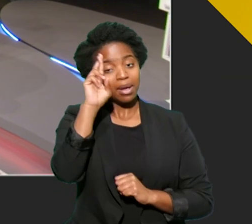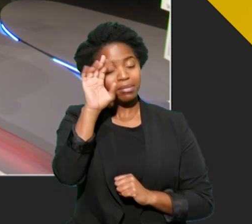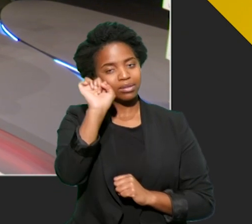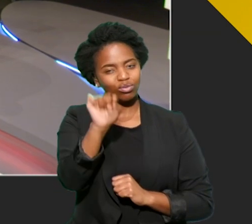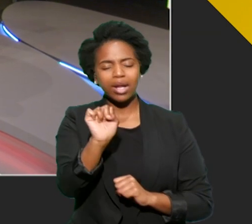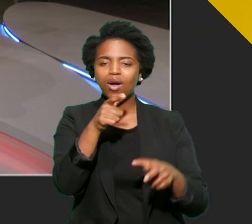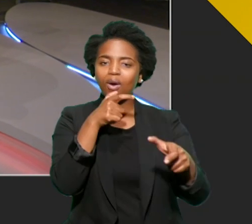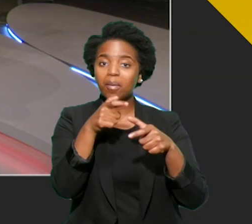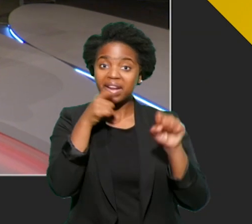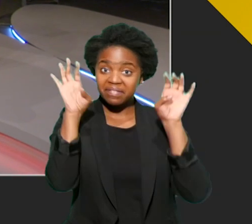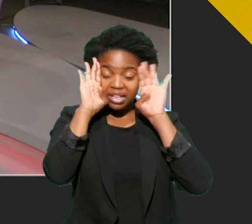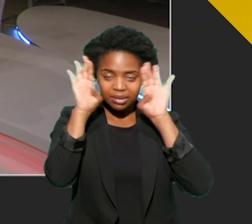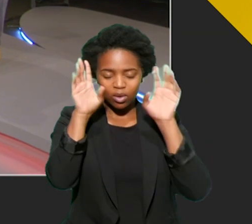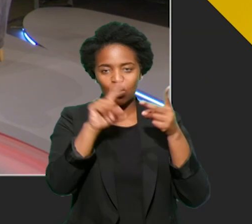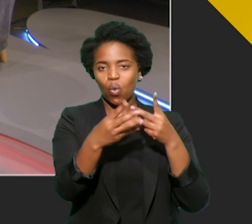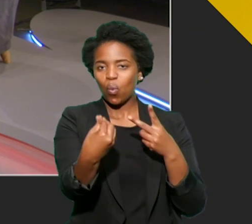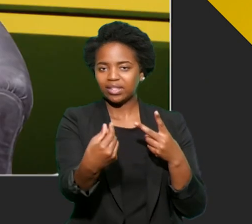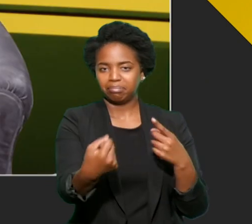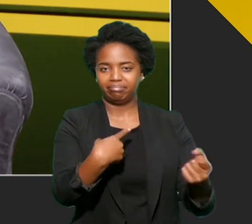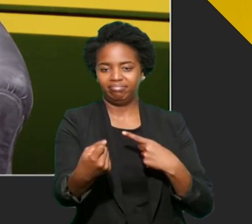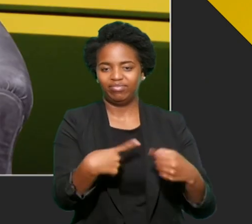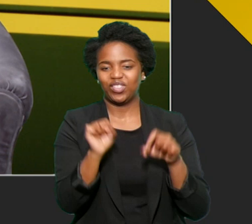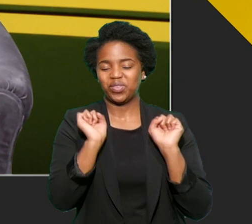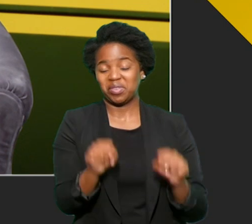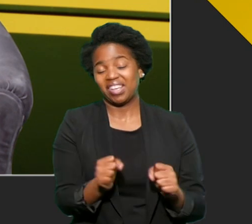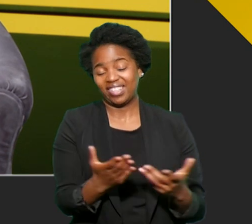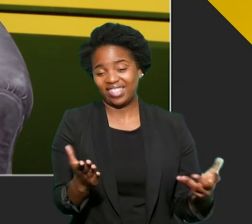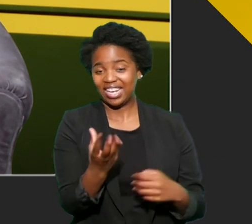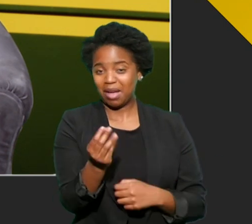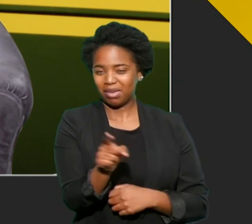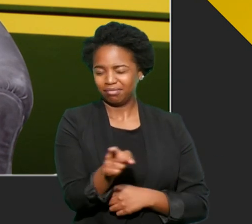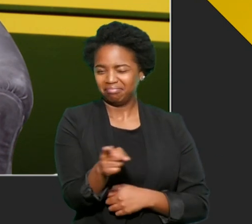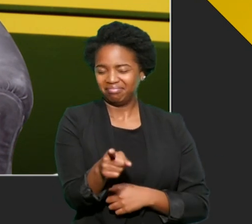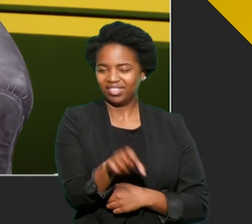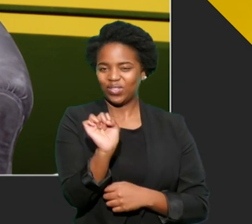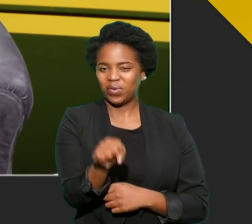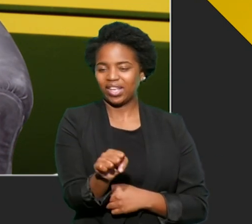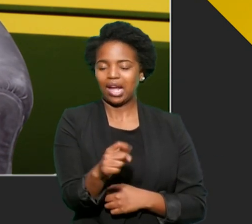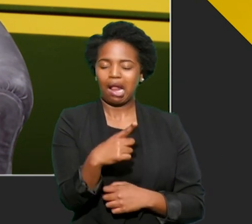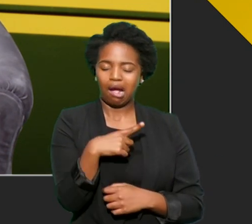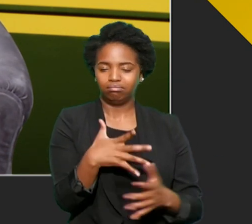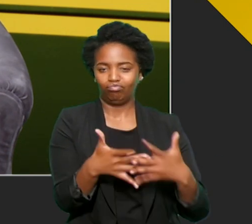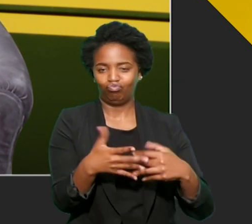to comment or send a message to WhatsApp on our WhatsApp line, which is